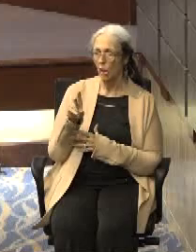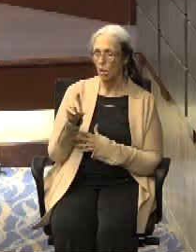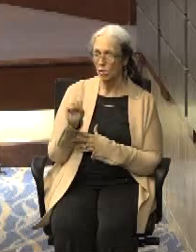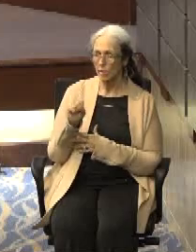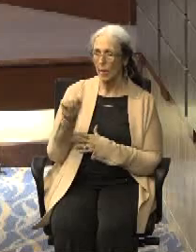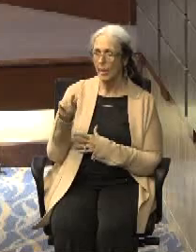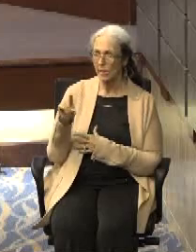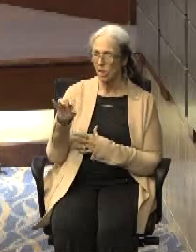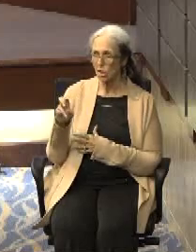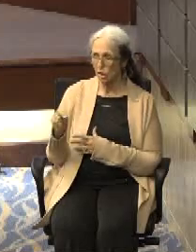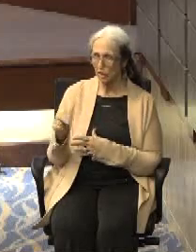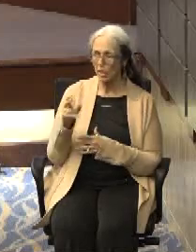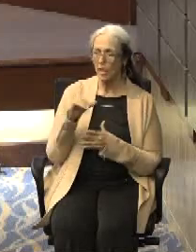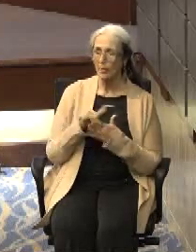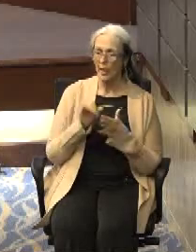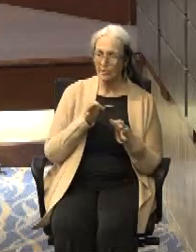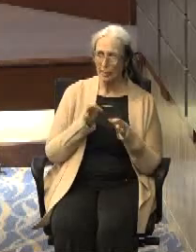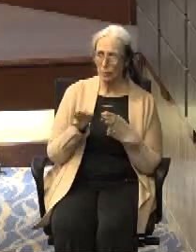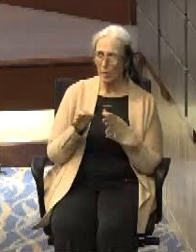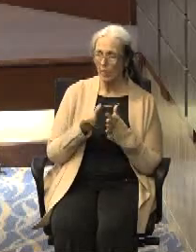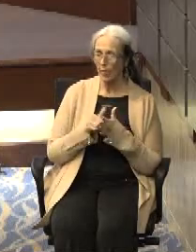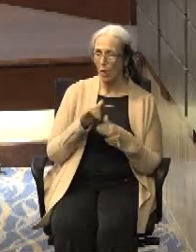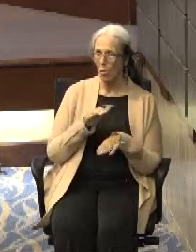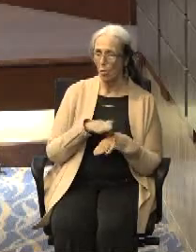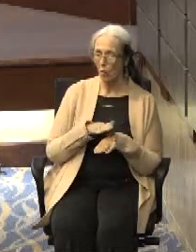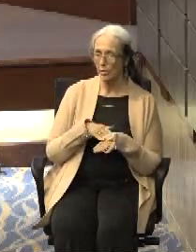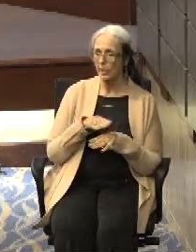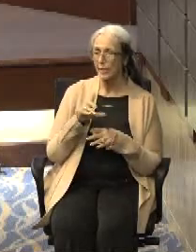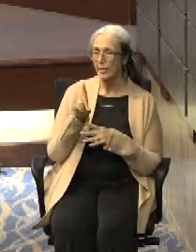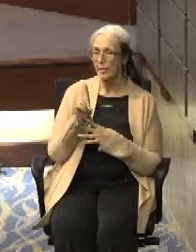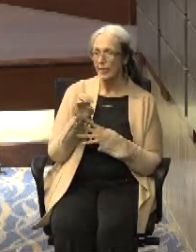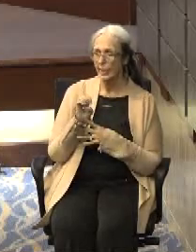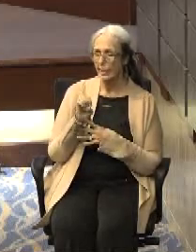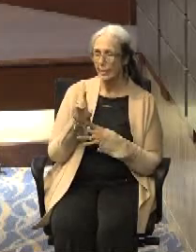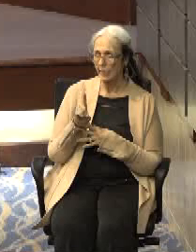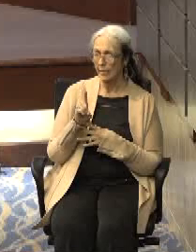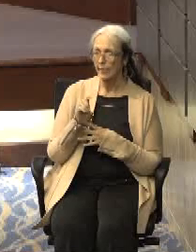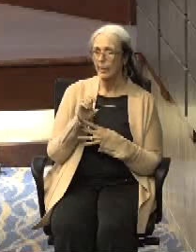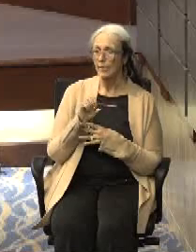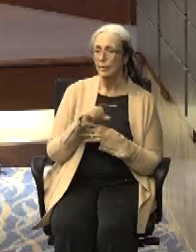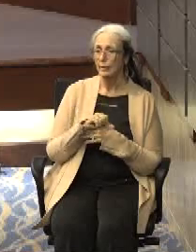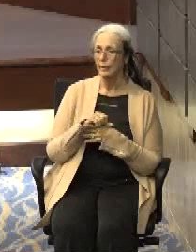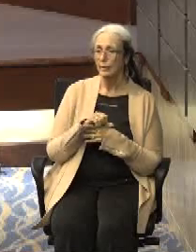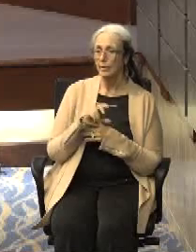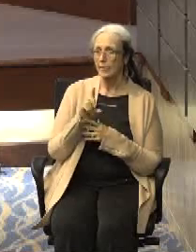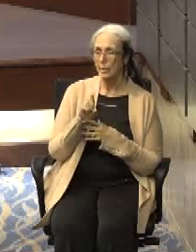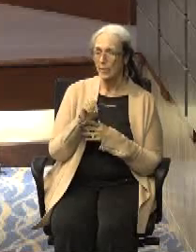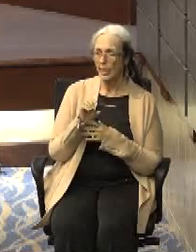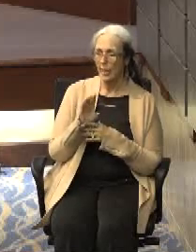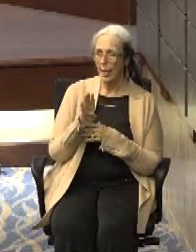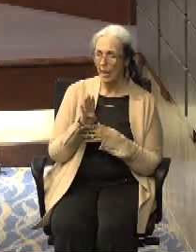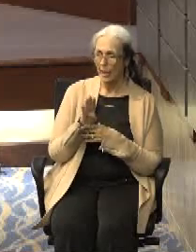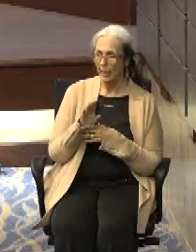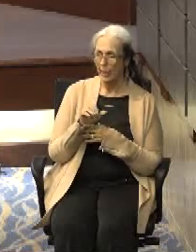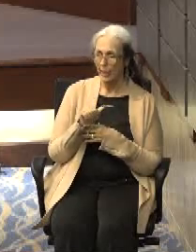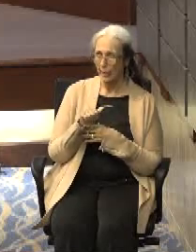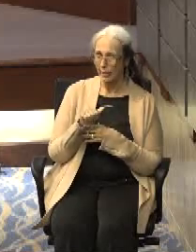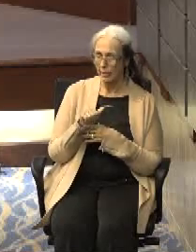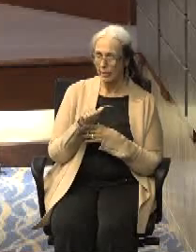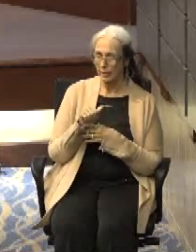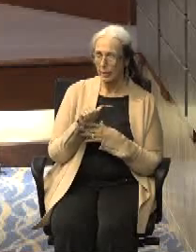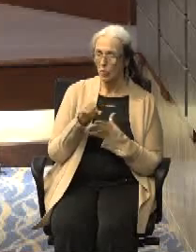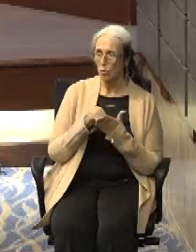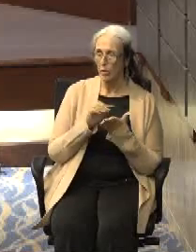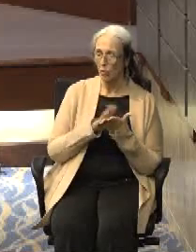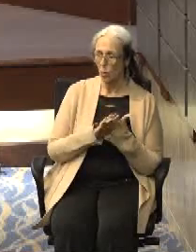a tract of land described in a general warranty deed to Enrique D. Santiago, DBA Argent Group,